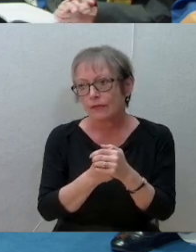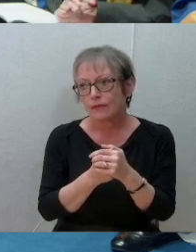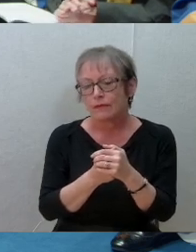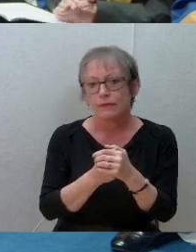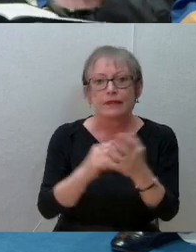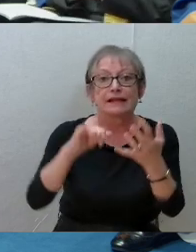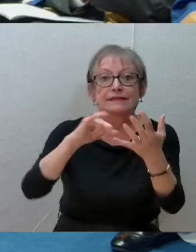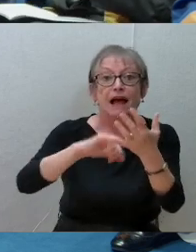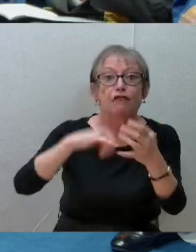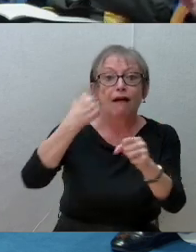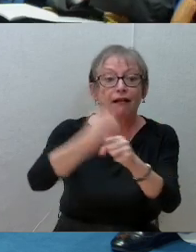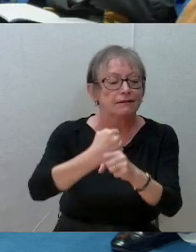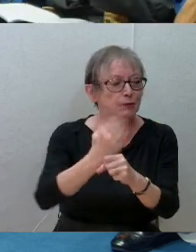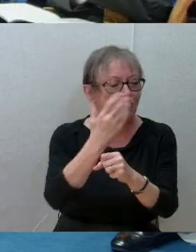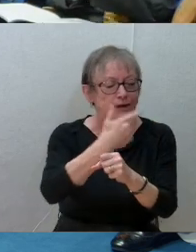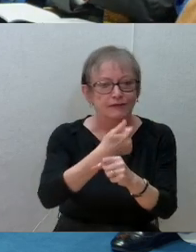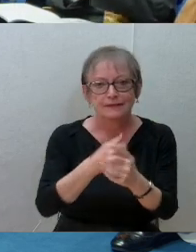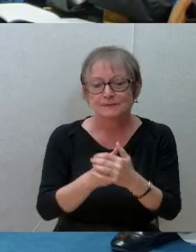Sarah Glass. Oh no, thank you.